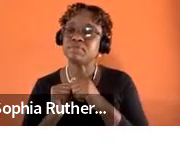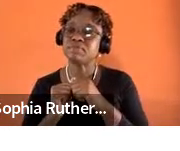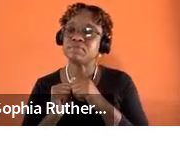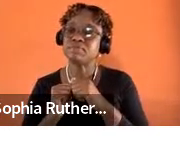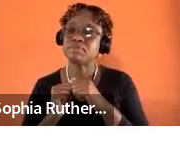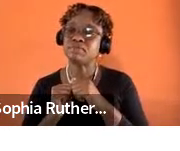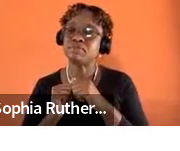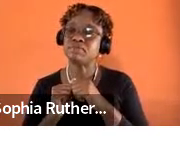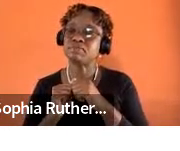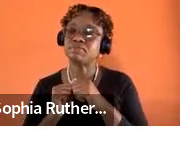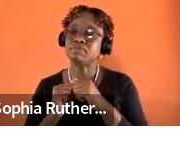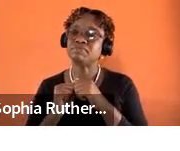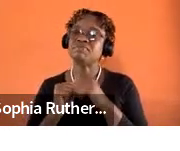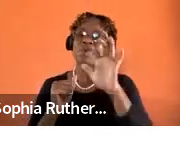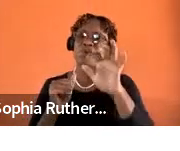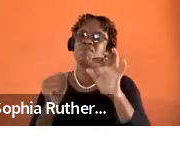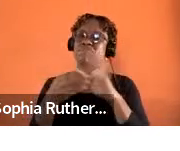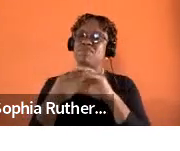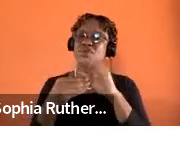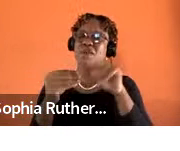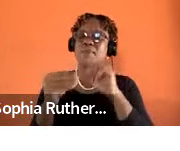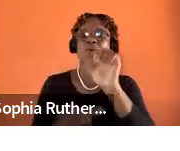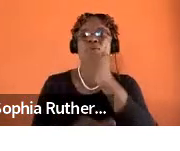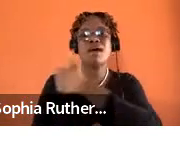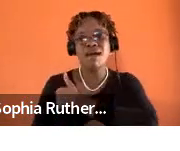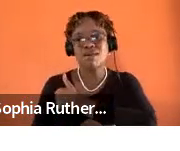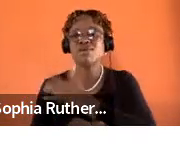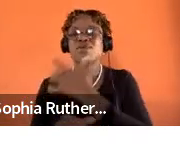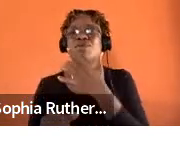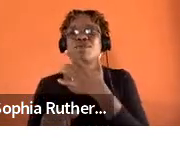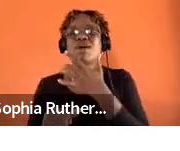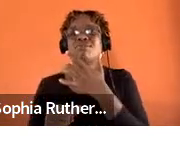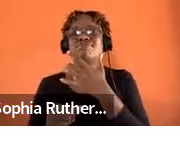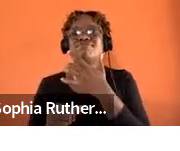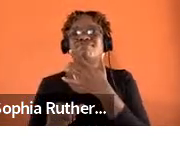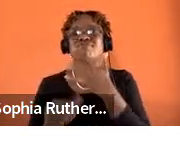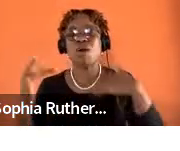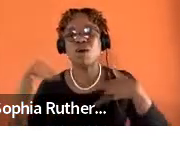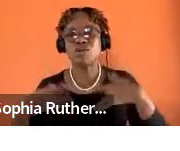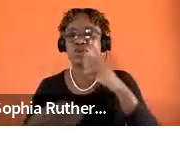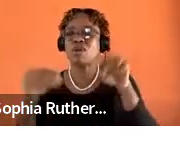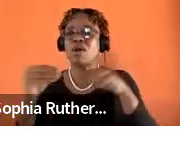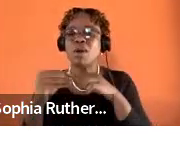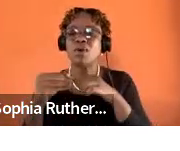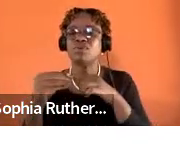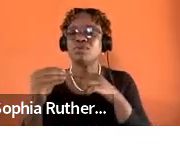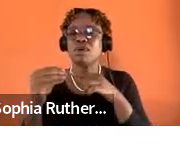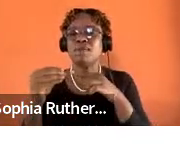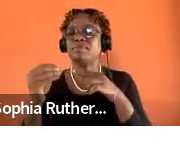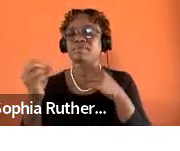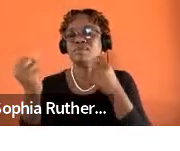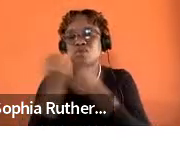I spoke about attitudes regarding supportive devices in the earlier point,